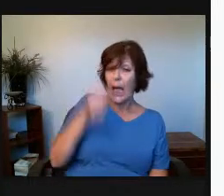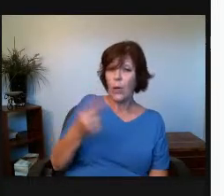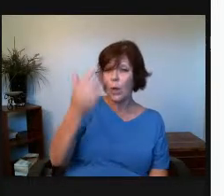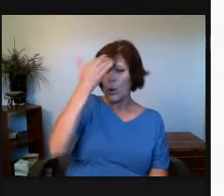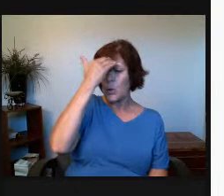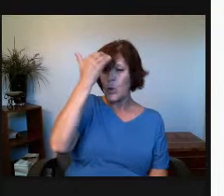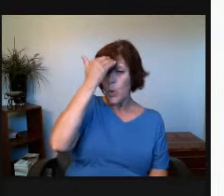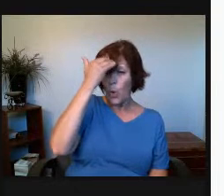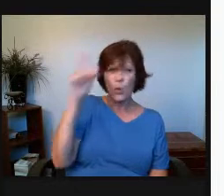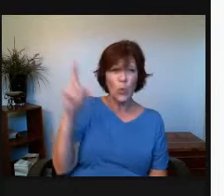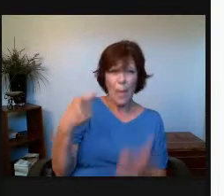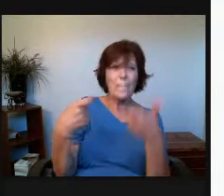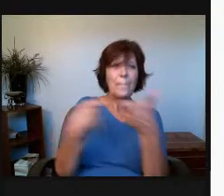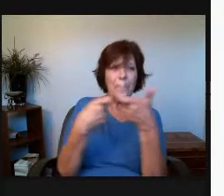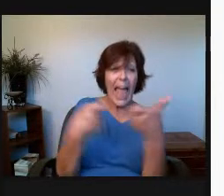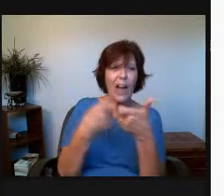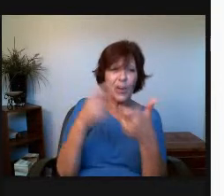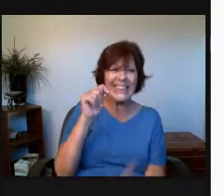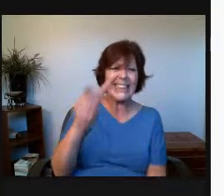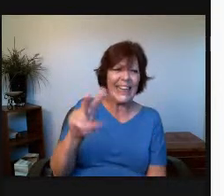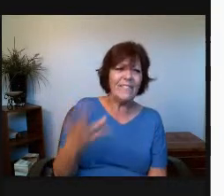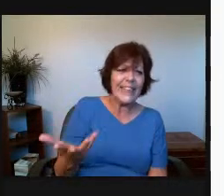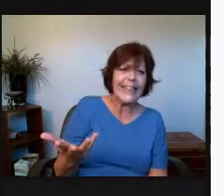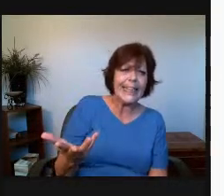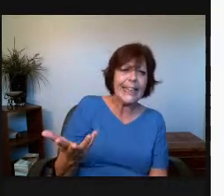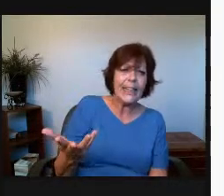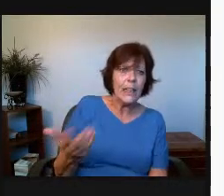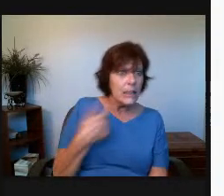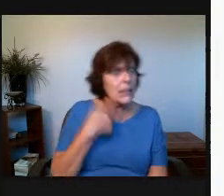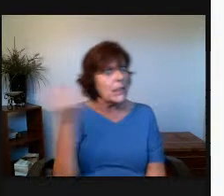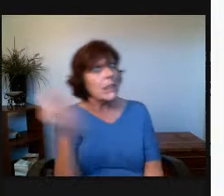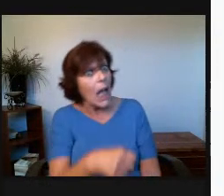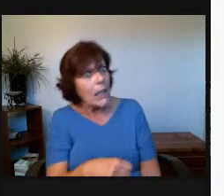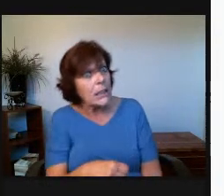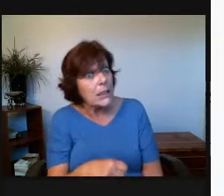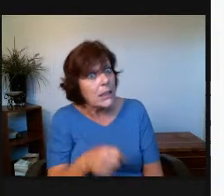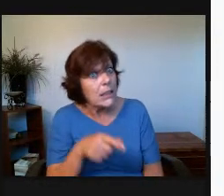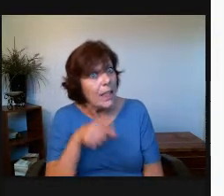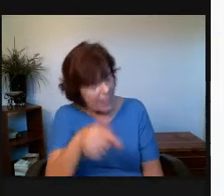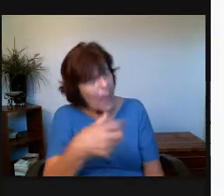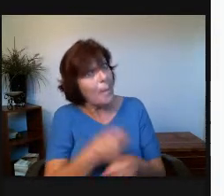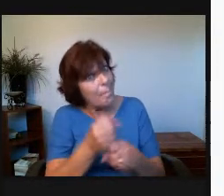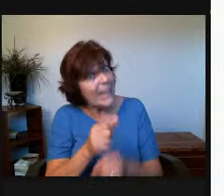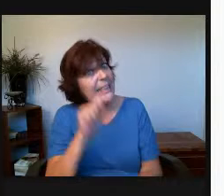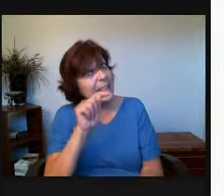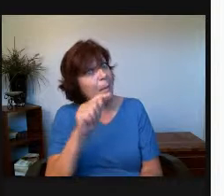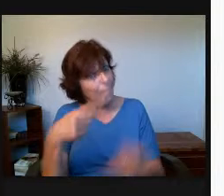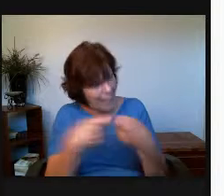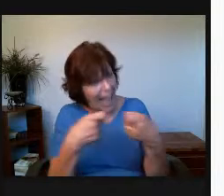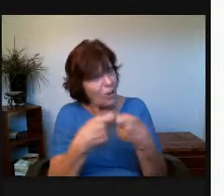anymore what a battery-operated television is? And I said, yeah, they do. They still make them.